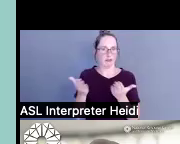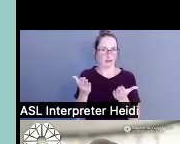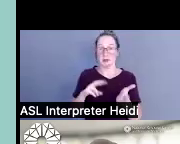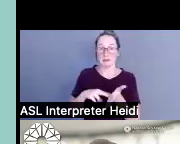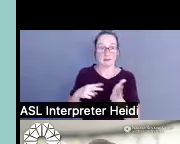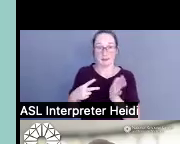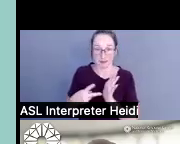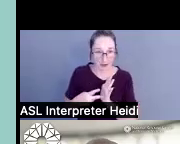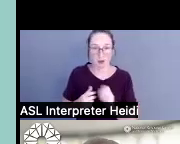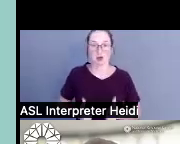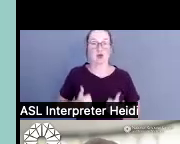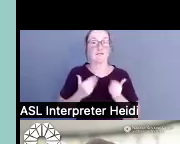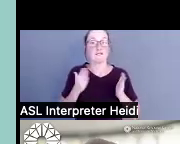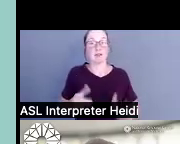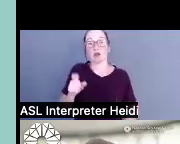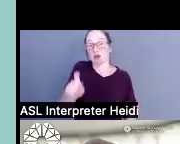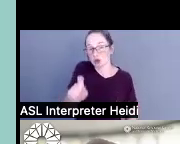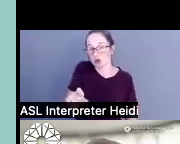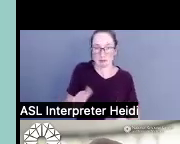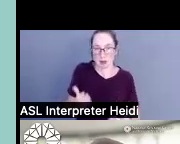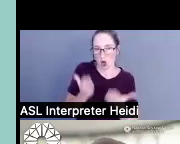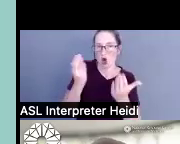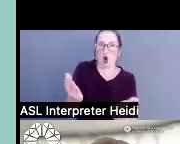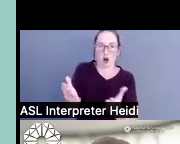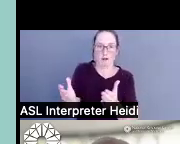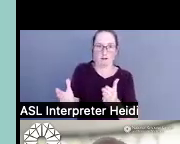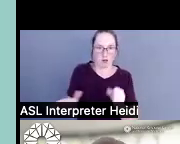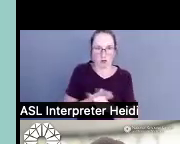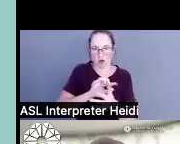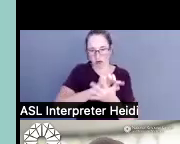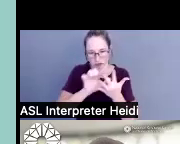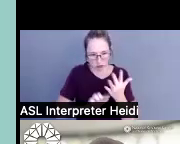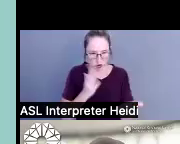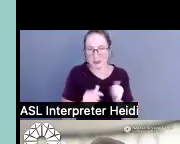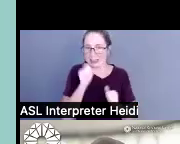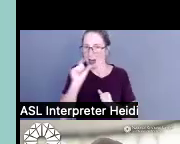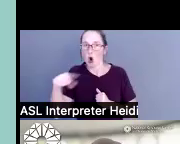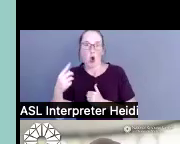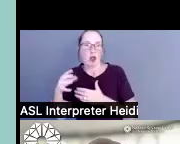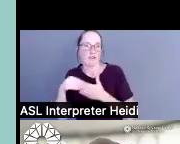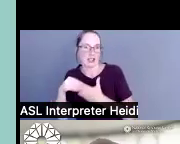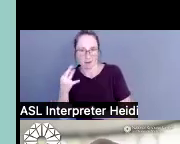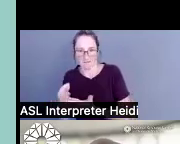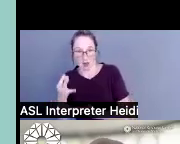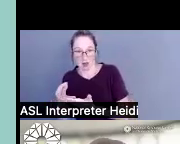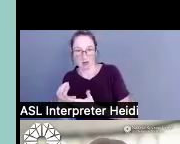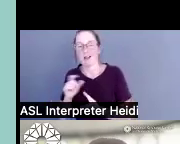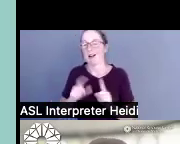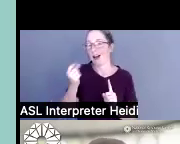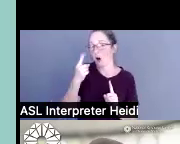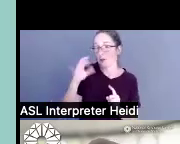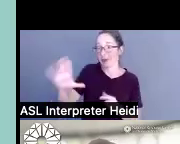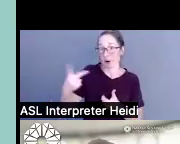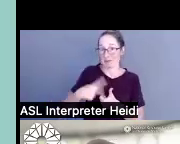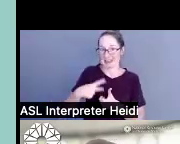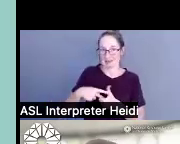means that survivors should be offered wraparound services and not just flexible funding. However, their